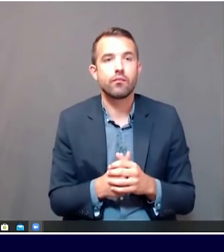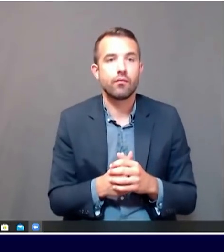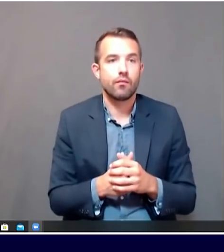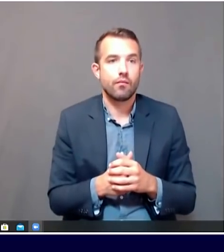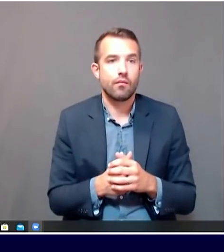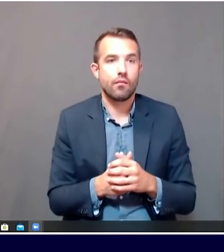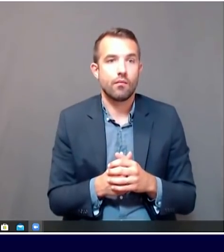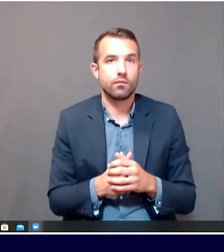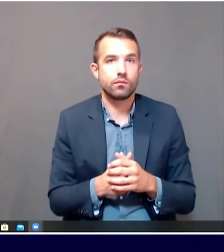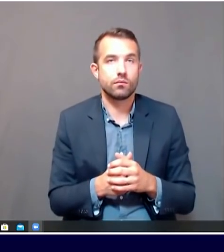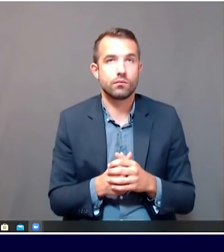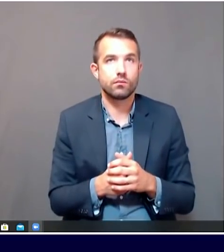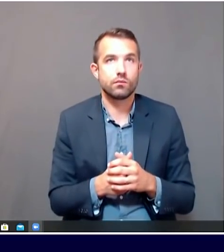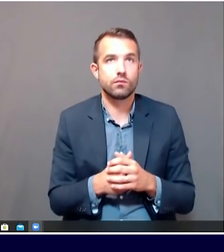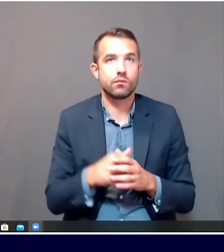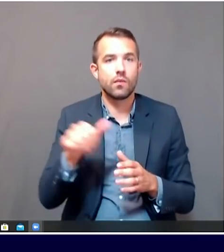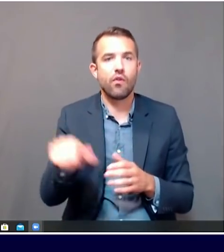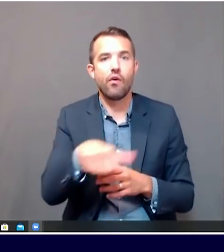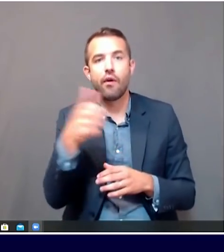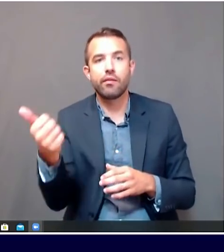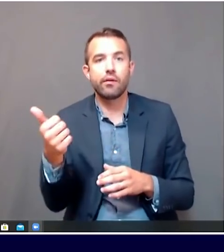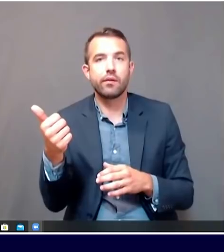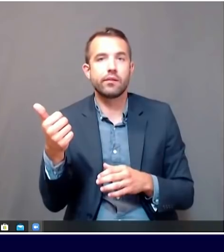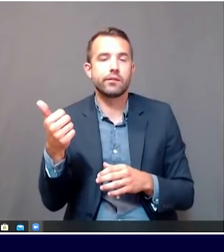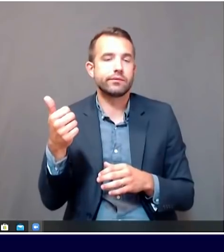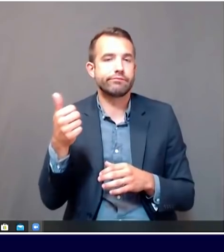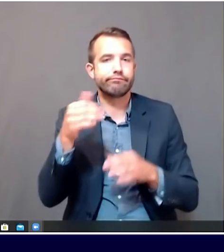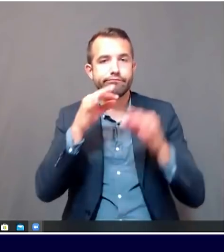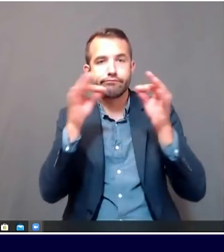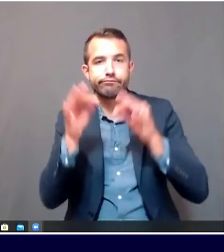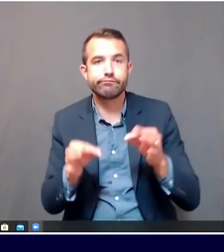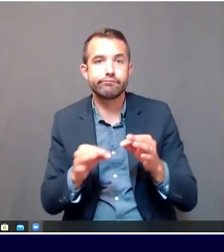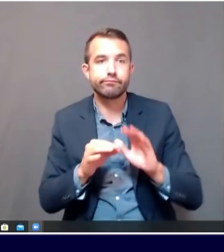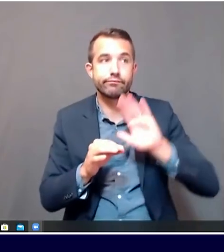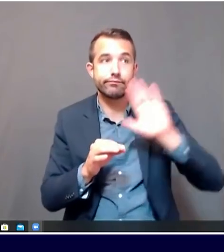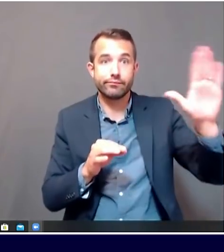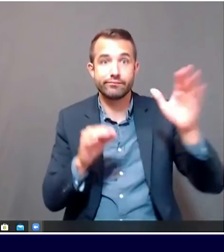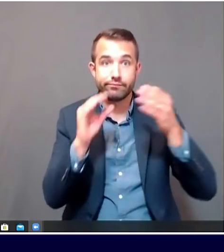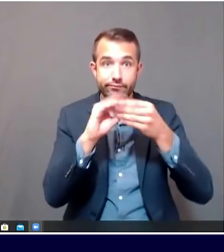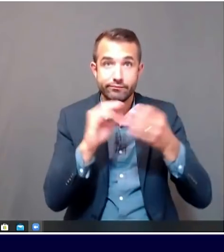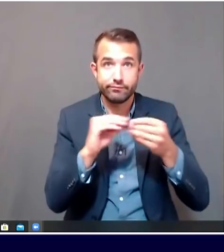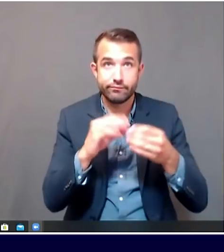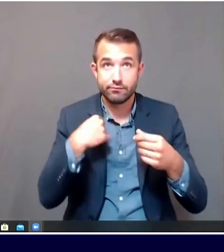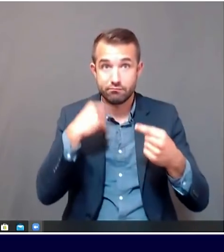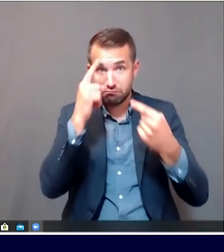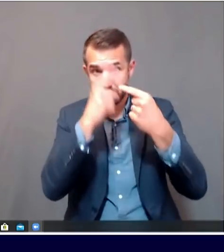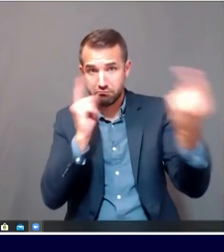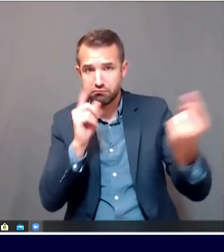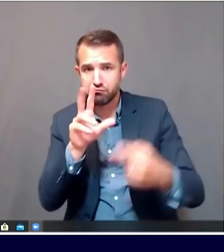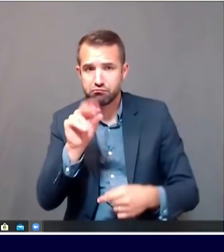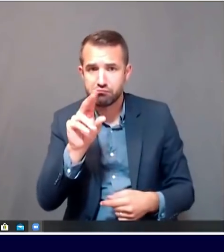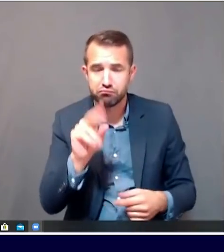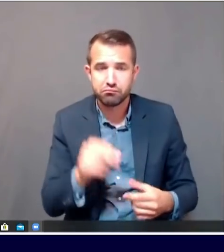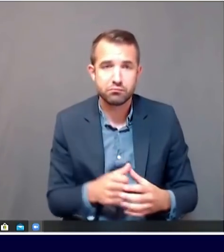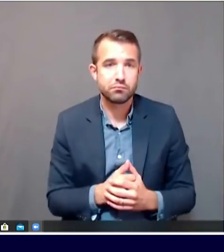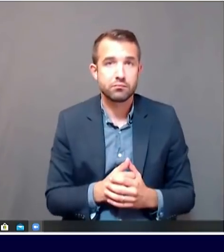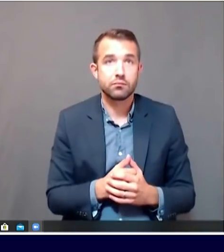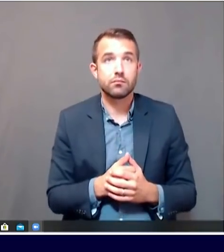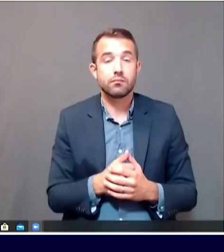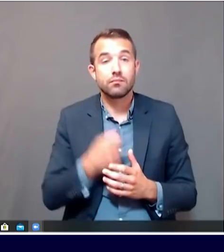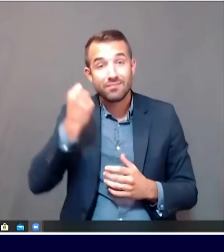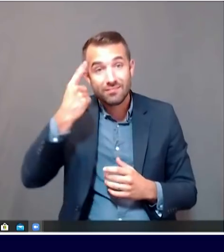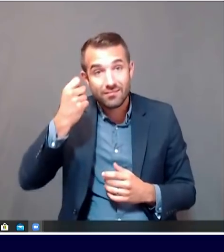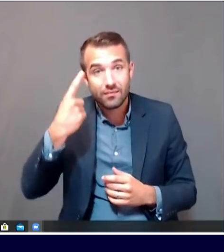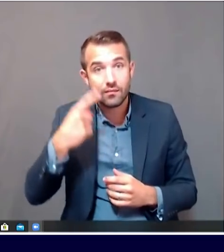you characterize that as a lot. I'm not going to dispute that characterization. I will note, however, that per the conversation we had